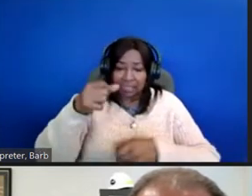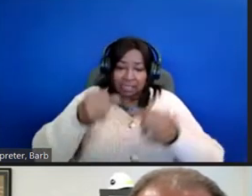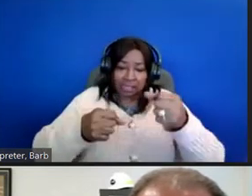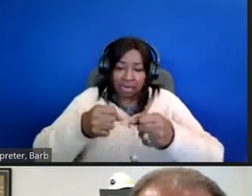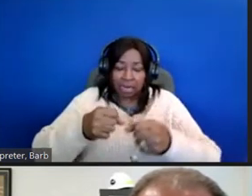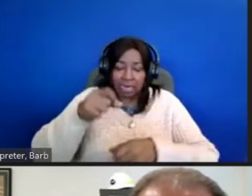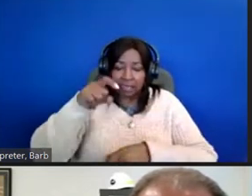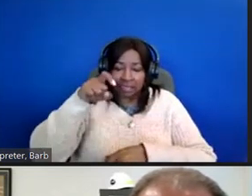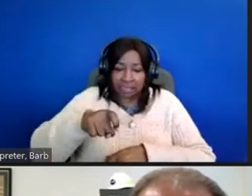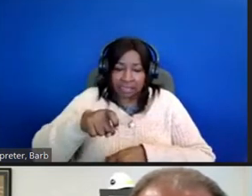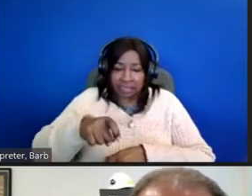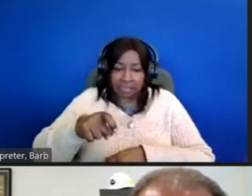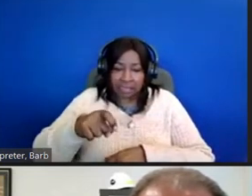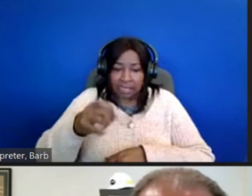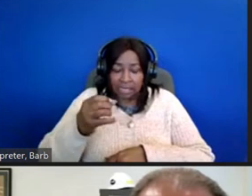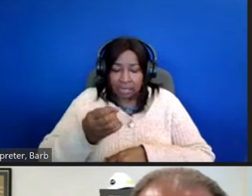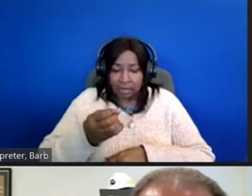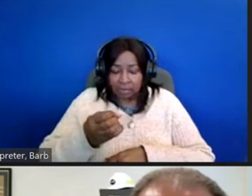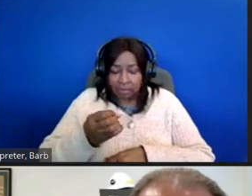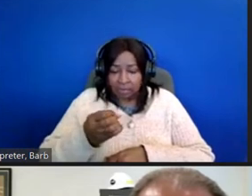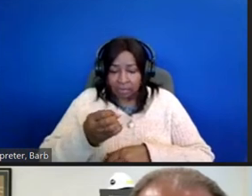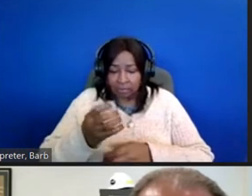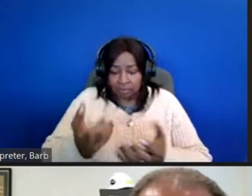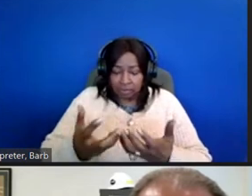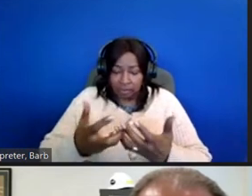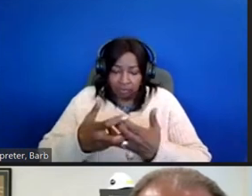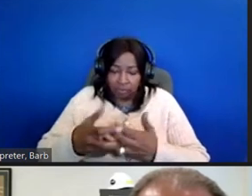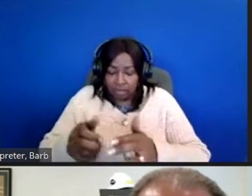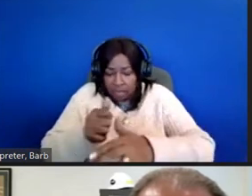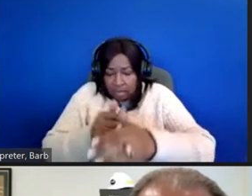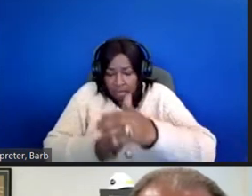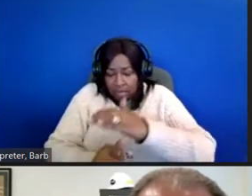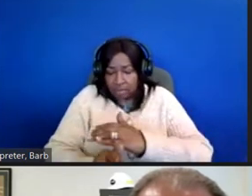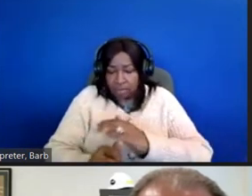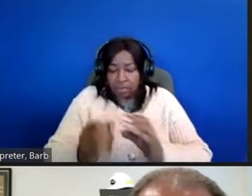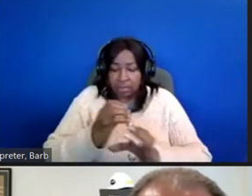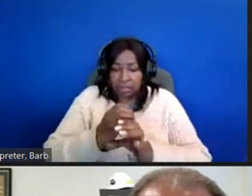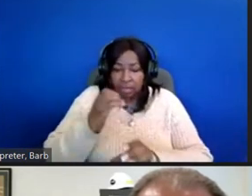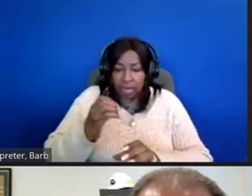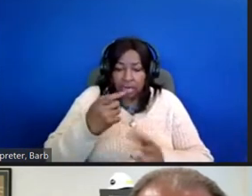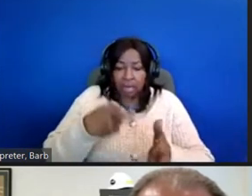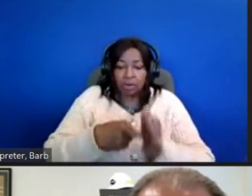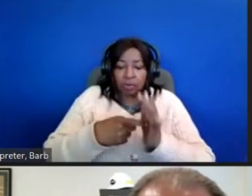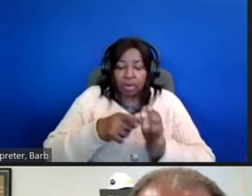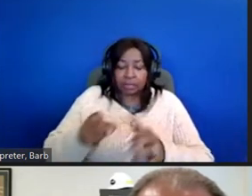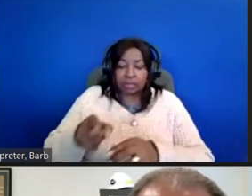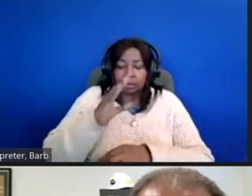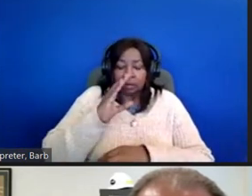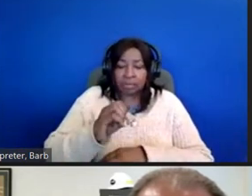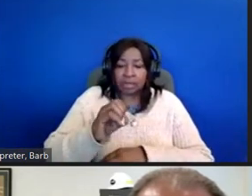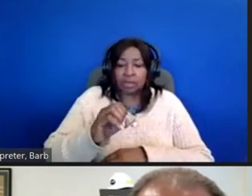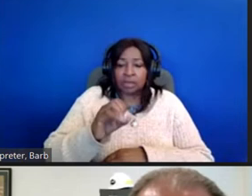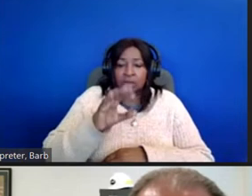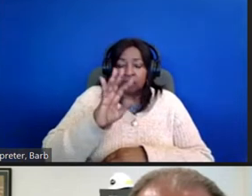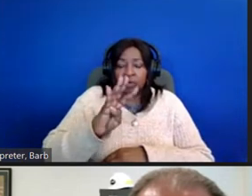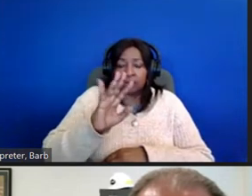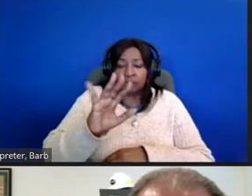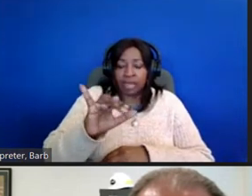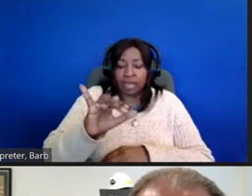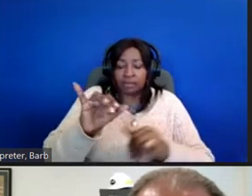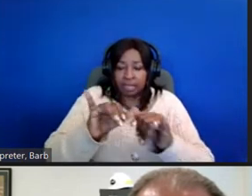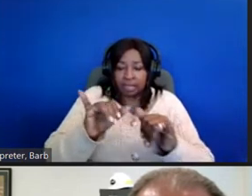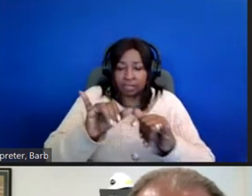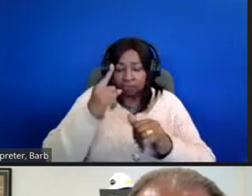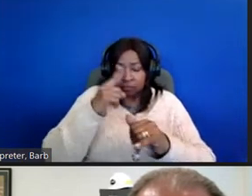fit it underneath the car, which requires them to be 45 inches for top of rail during normal operation to maintain